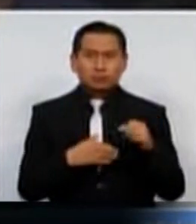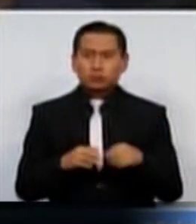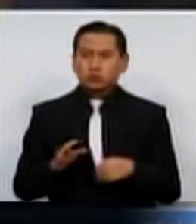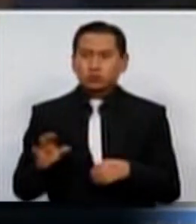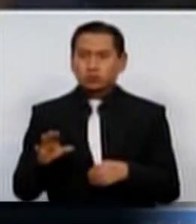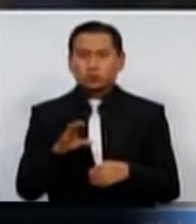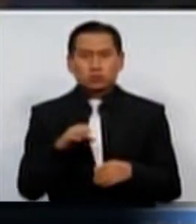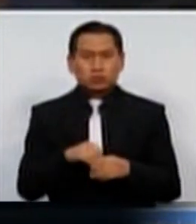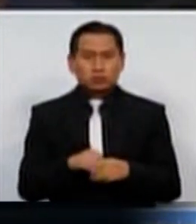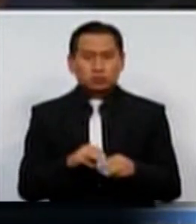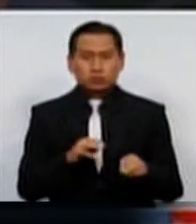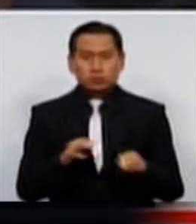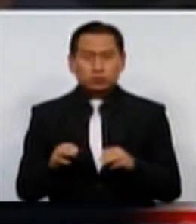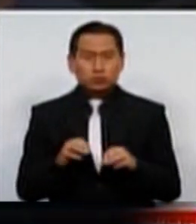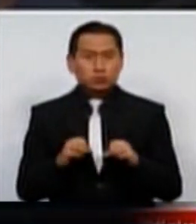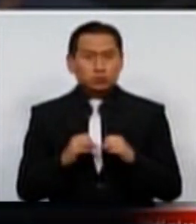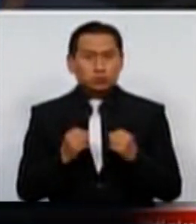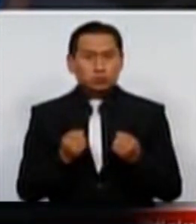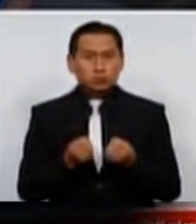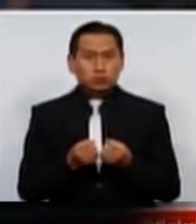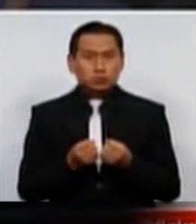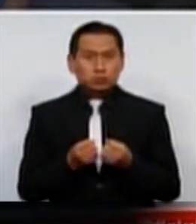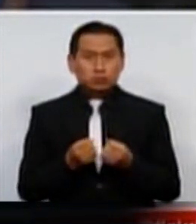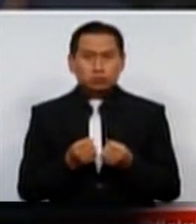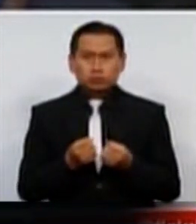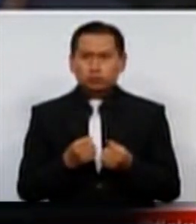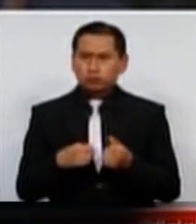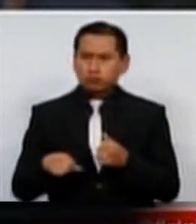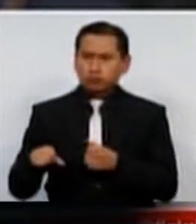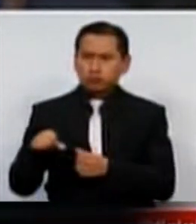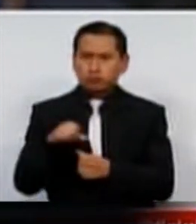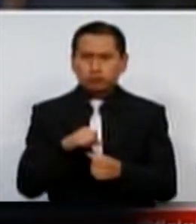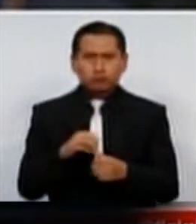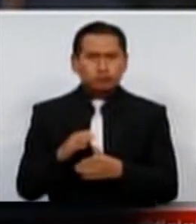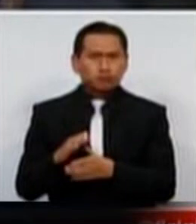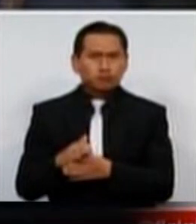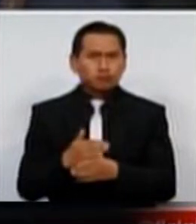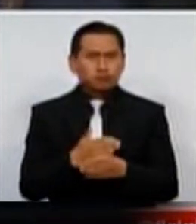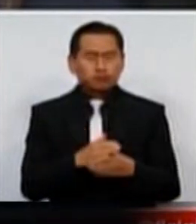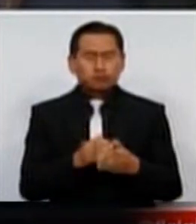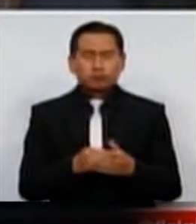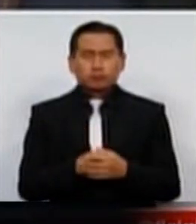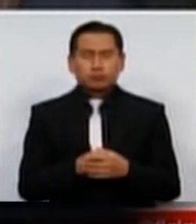who follow us, our instruments with whom we have shared